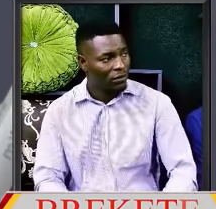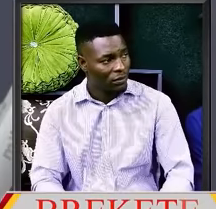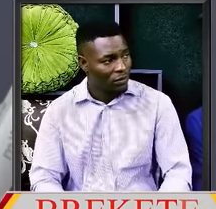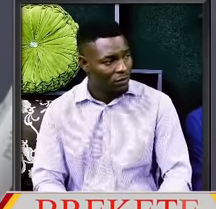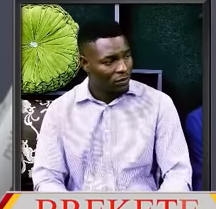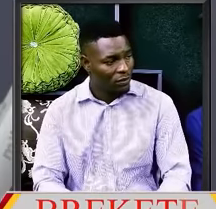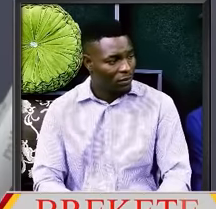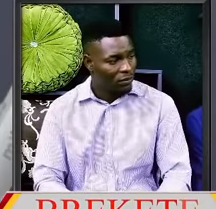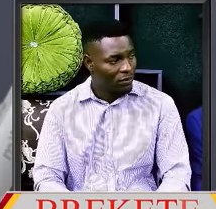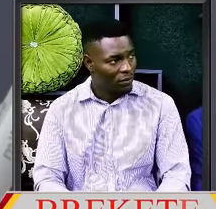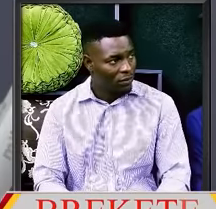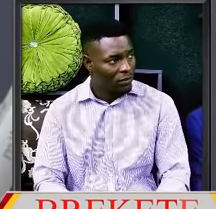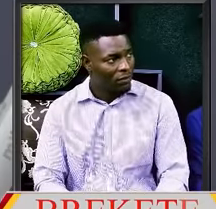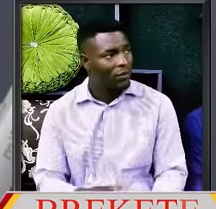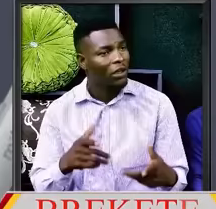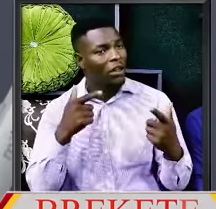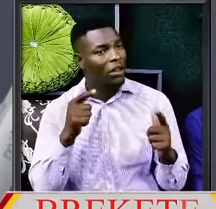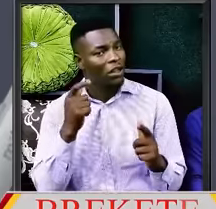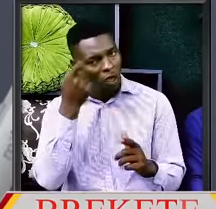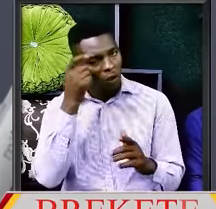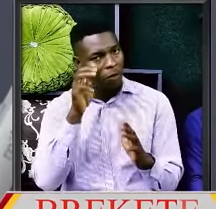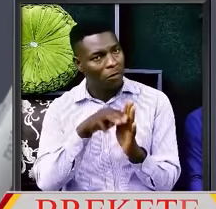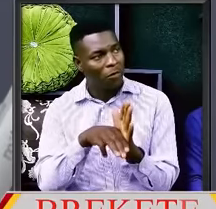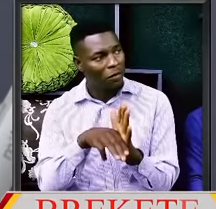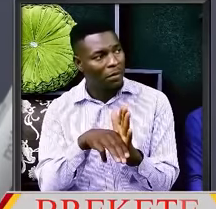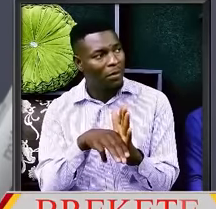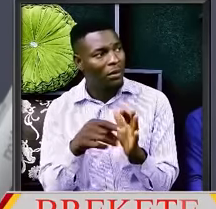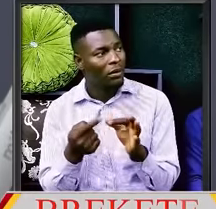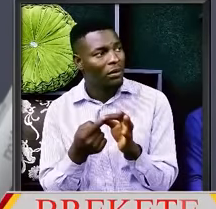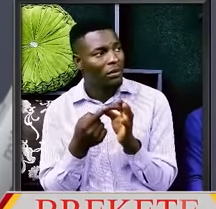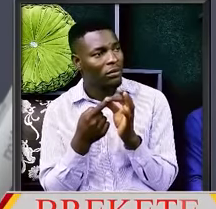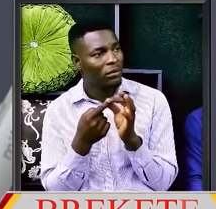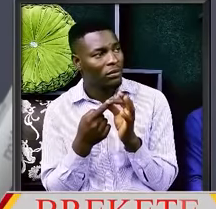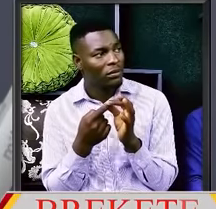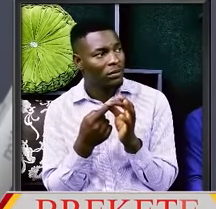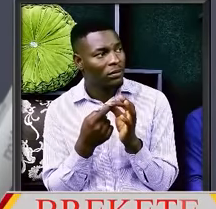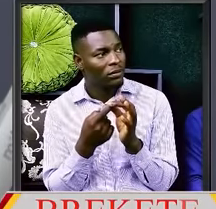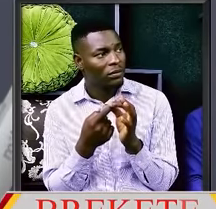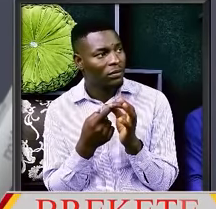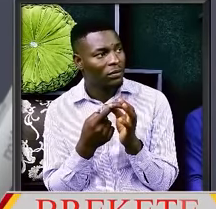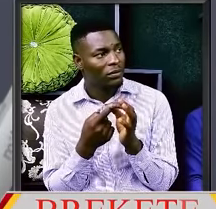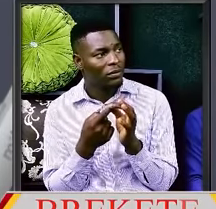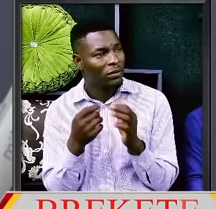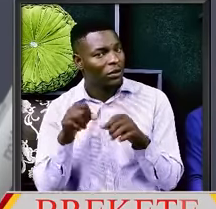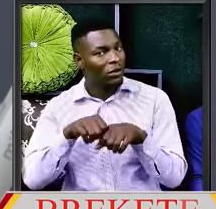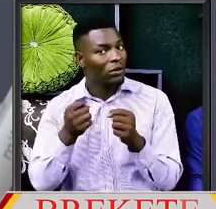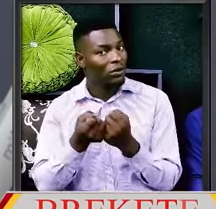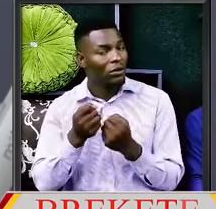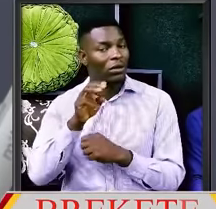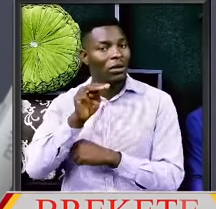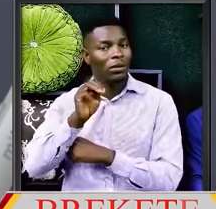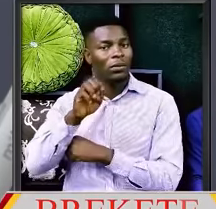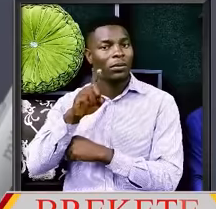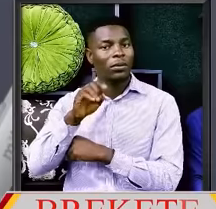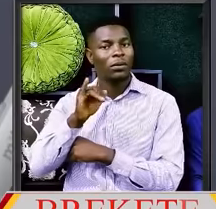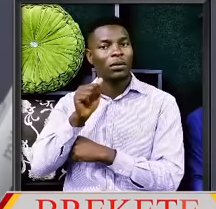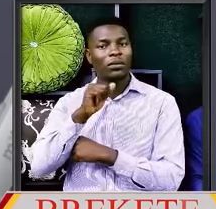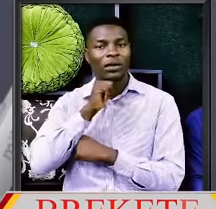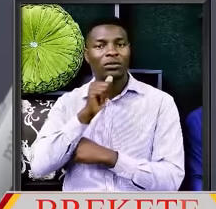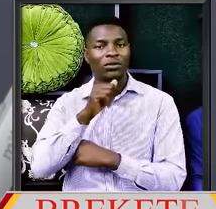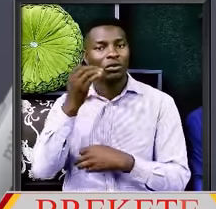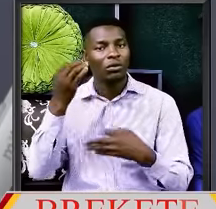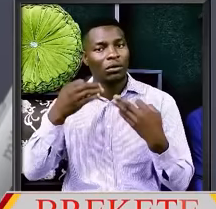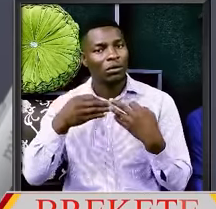out. Just because, yes, the government. Social media not be just, social media not be court of law. Yes,